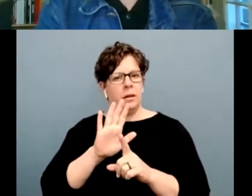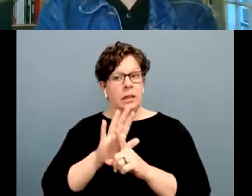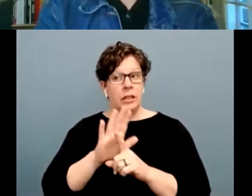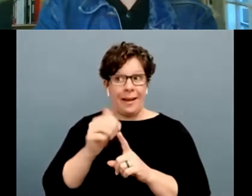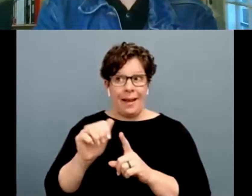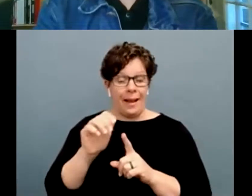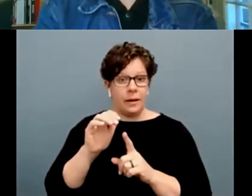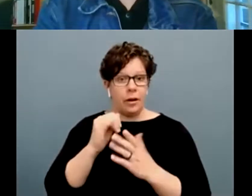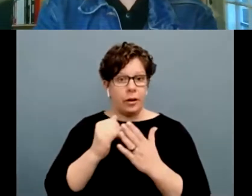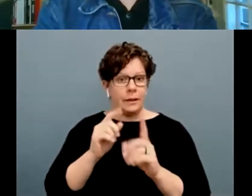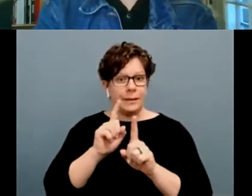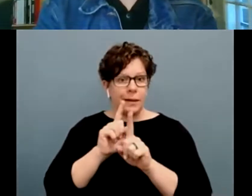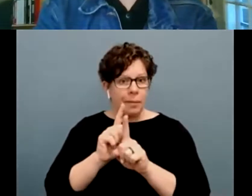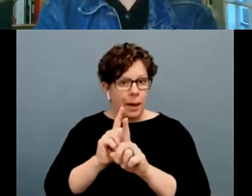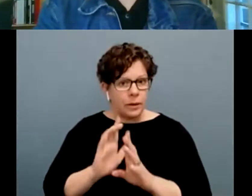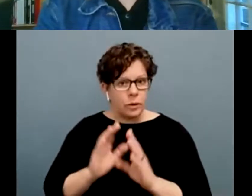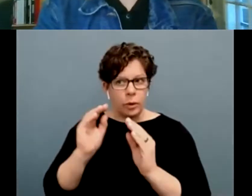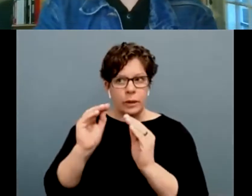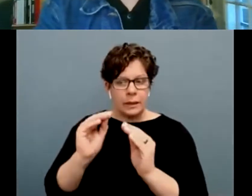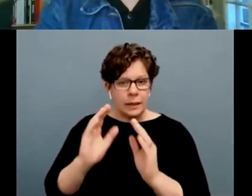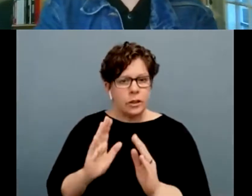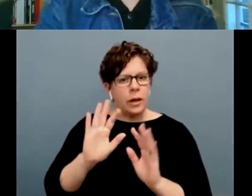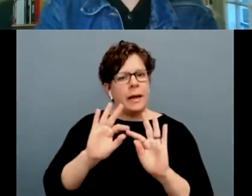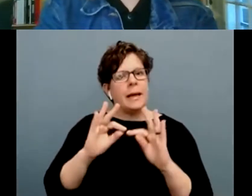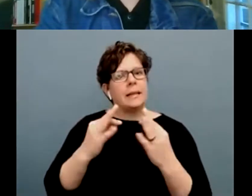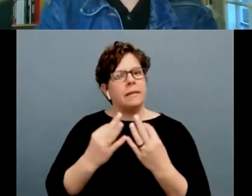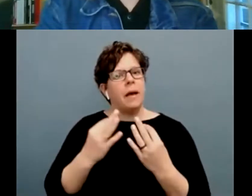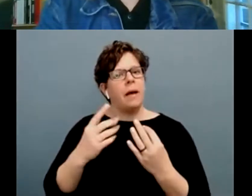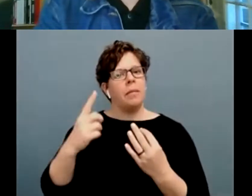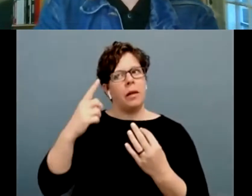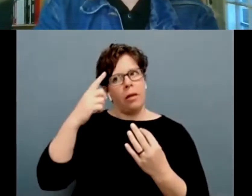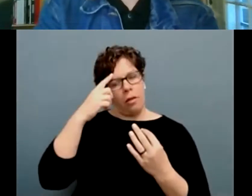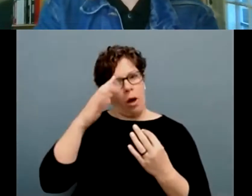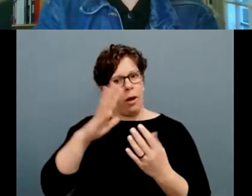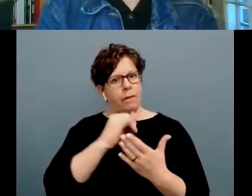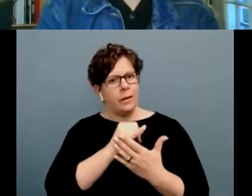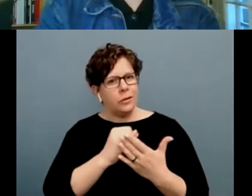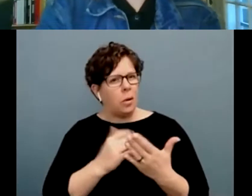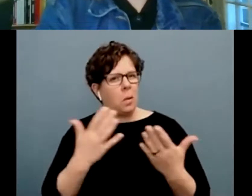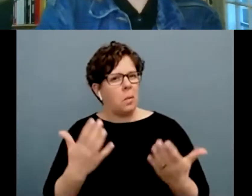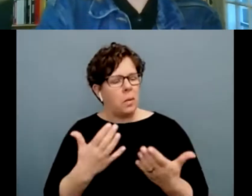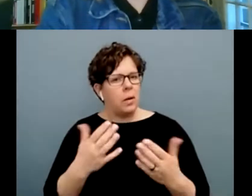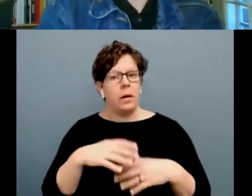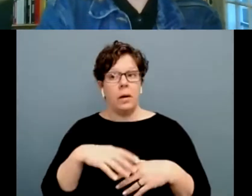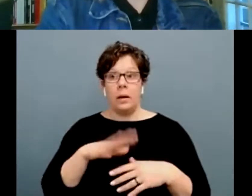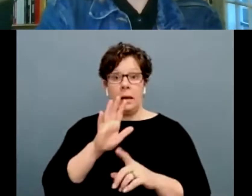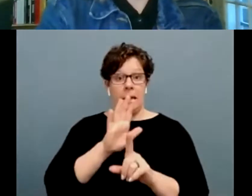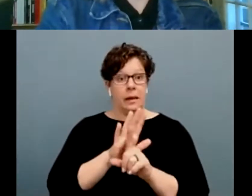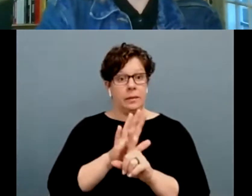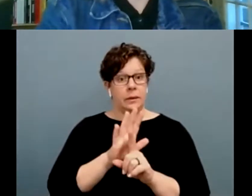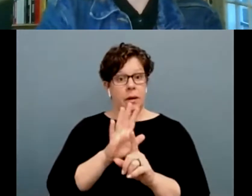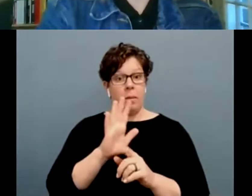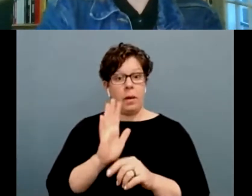teachers? What did his family think of his artistic output? And was he ever formally exhibited?